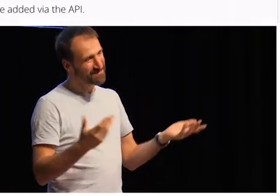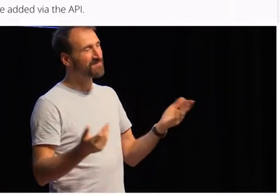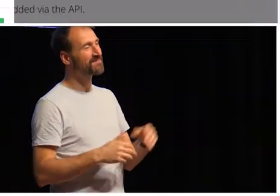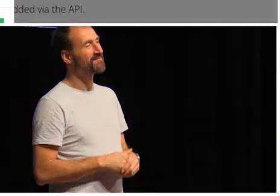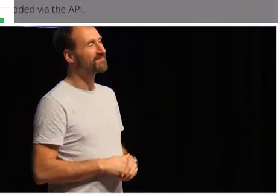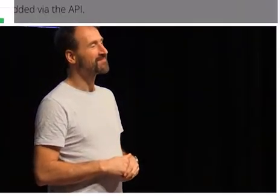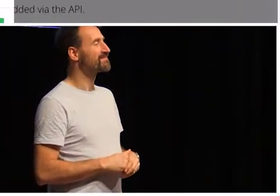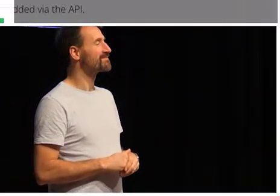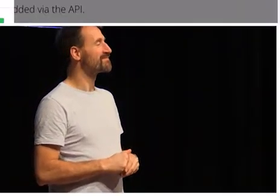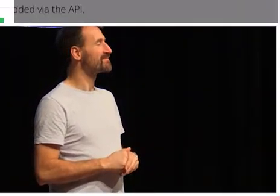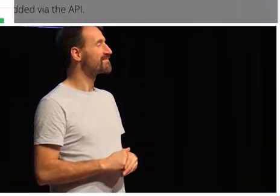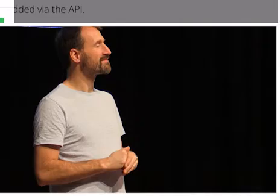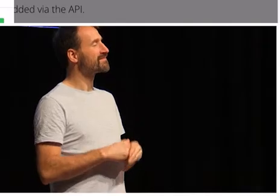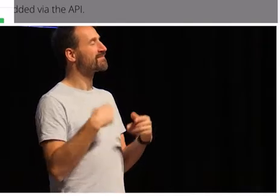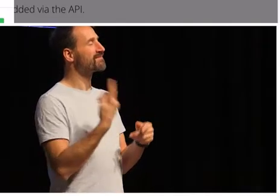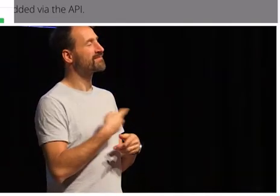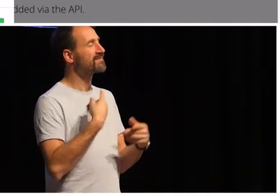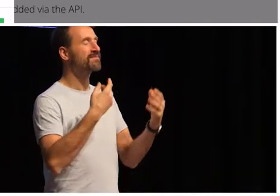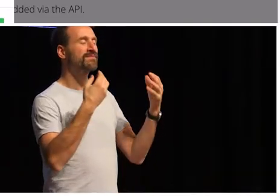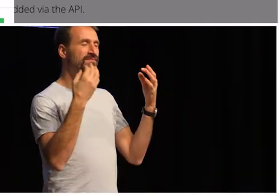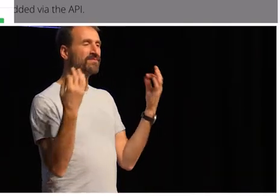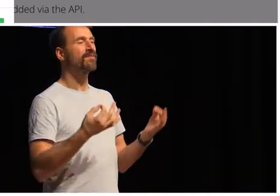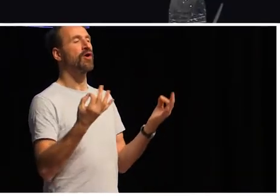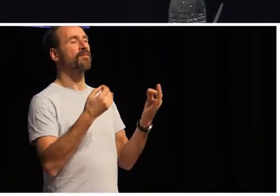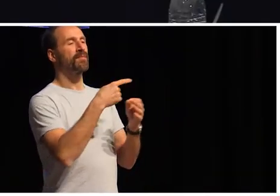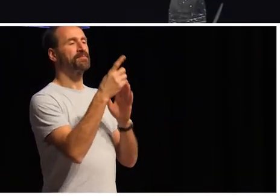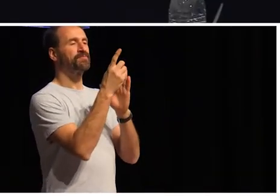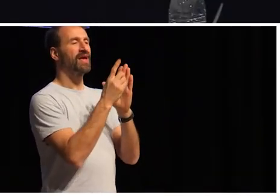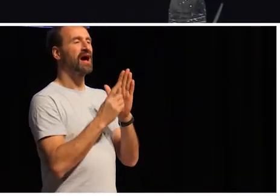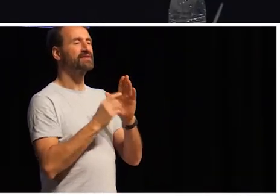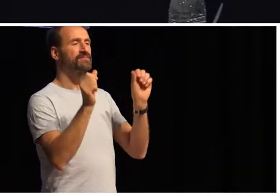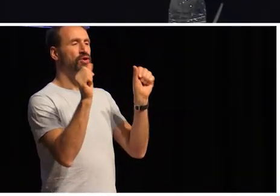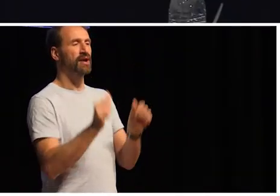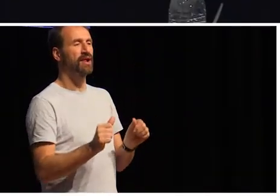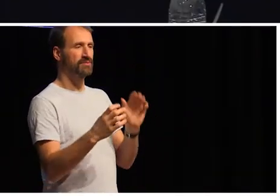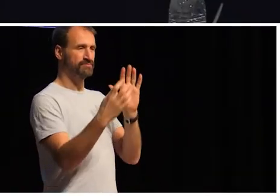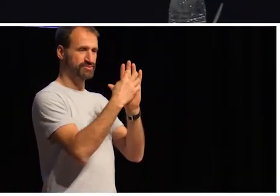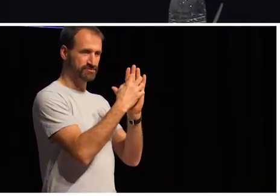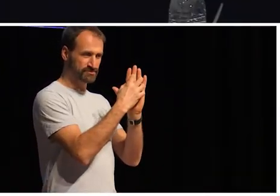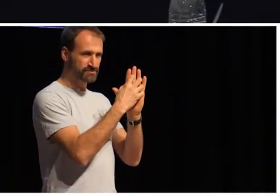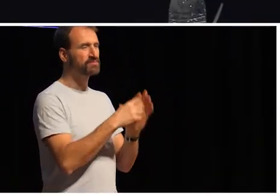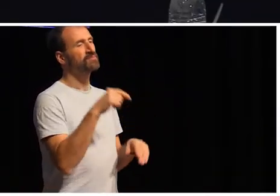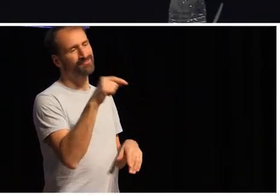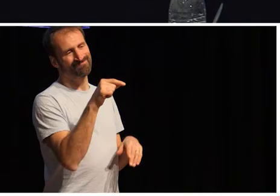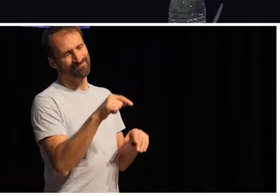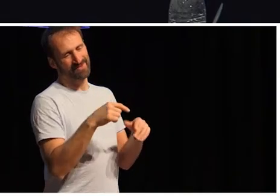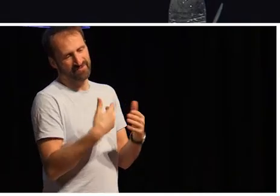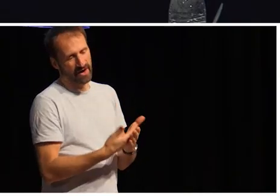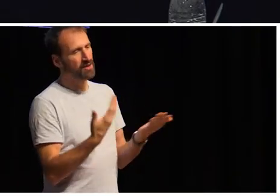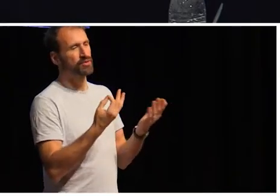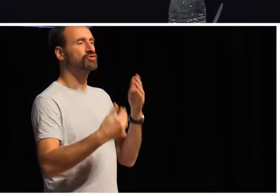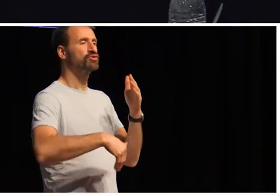we need to set up the data model in this case we just need a new type